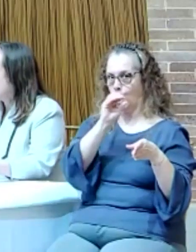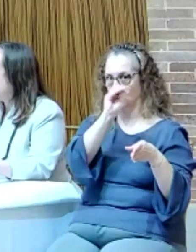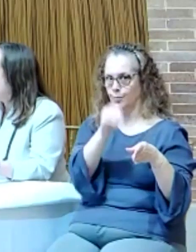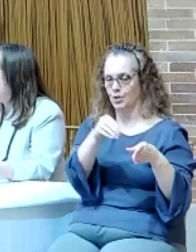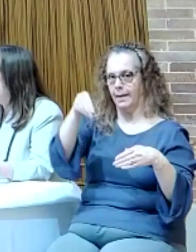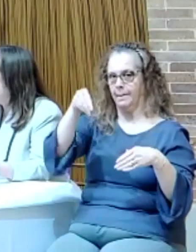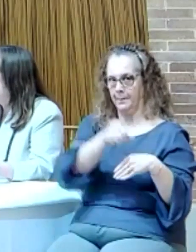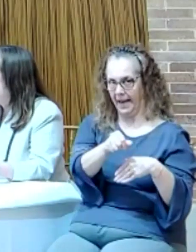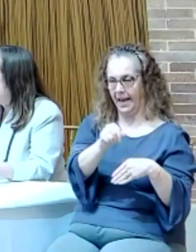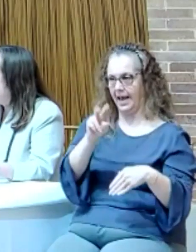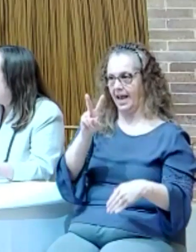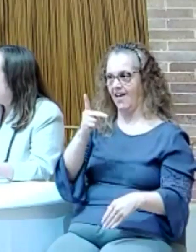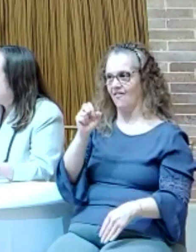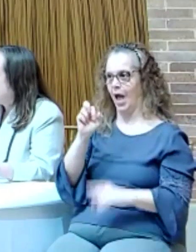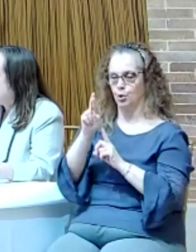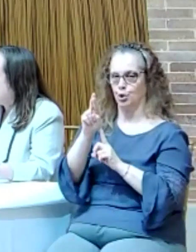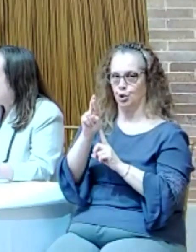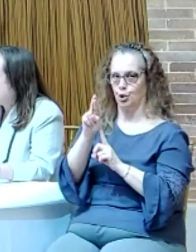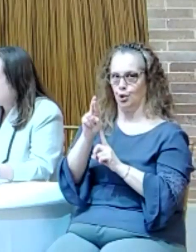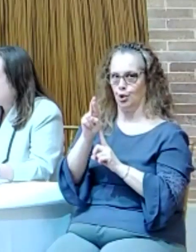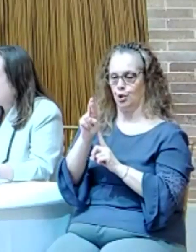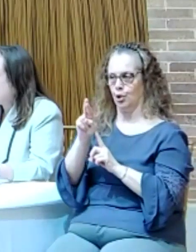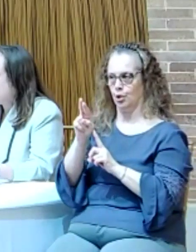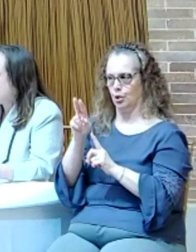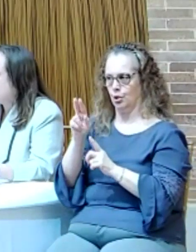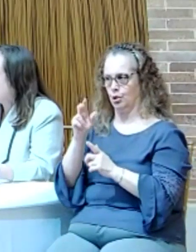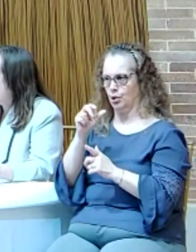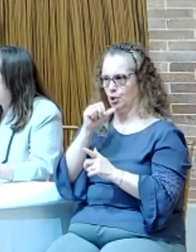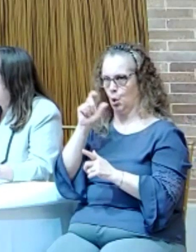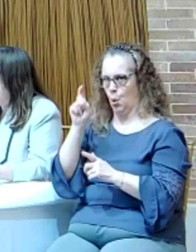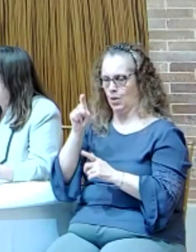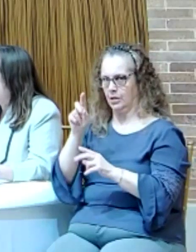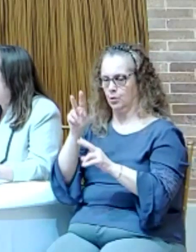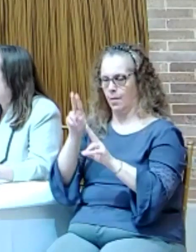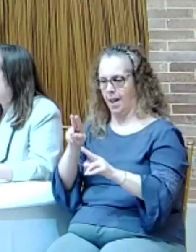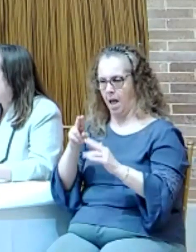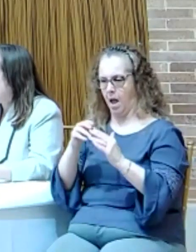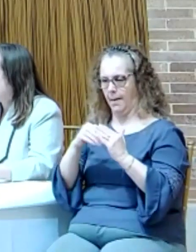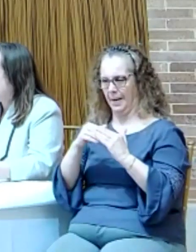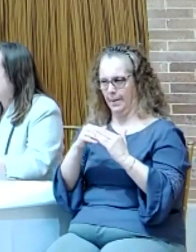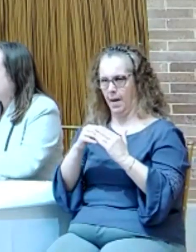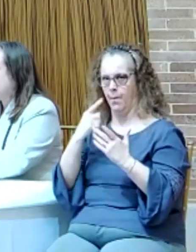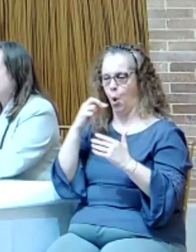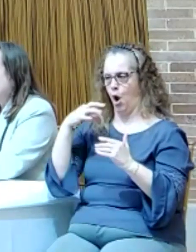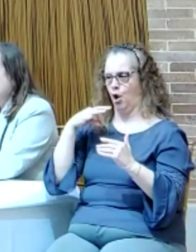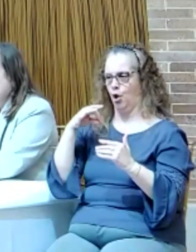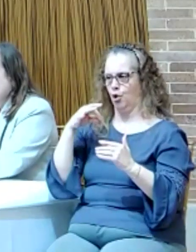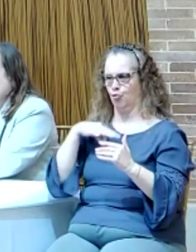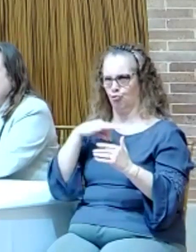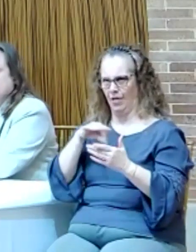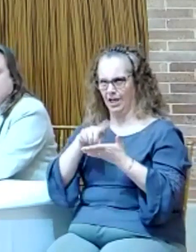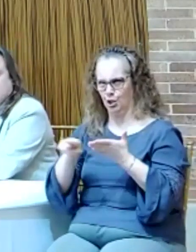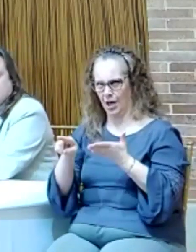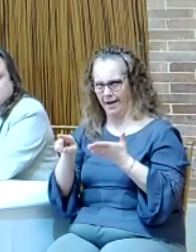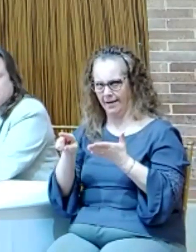there's no need to do the uh minim to apply the minimum income requirement or do the credit check if you're doing credit